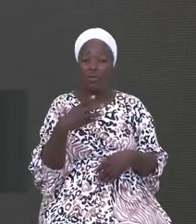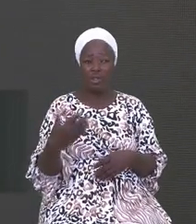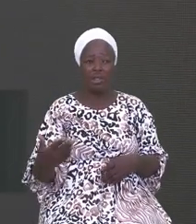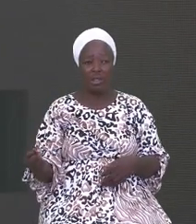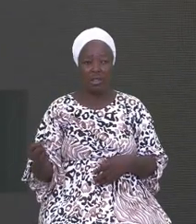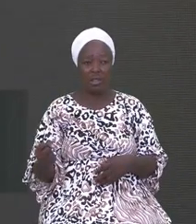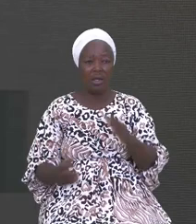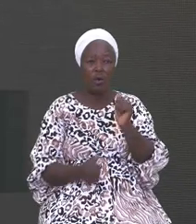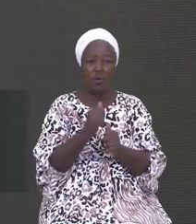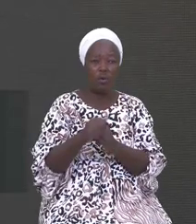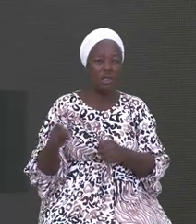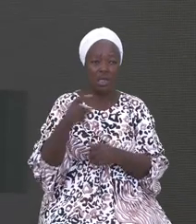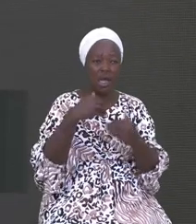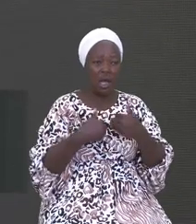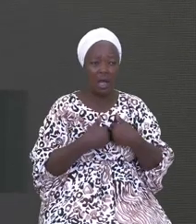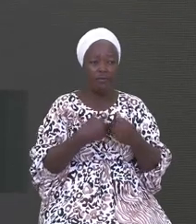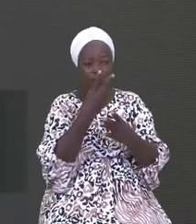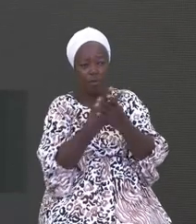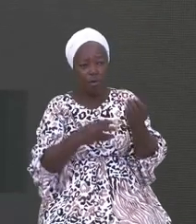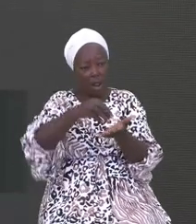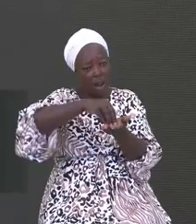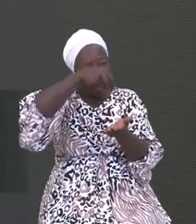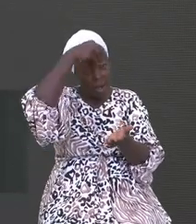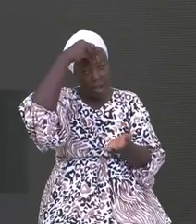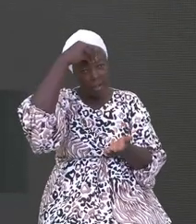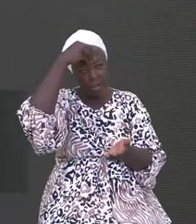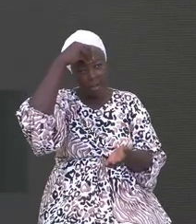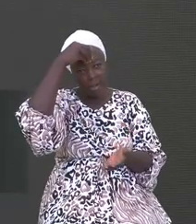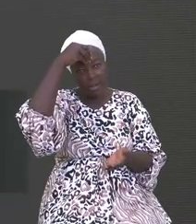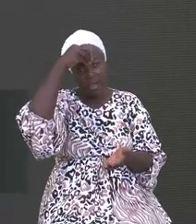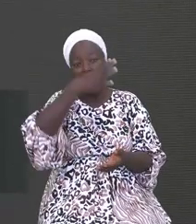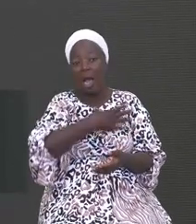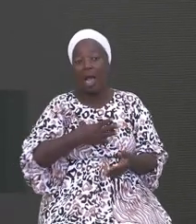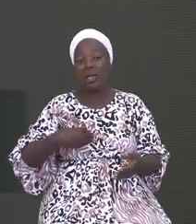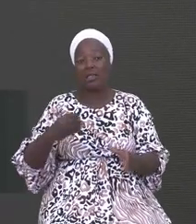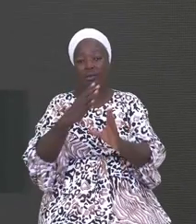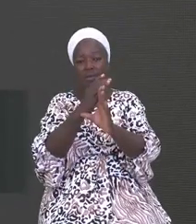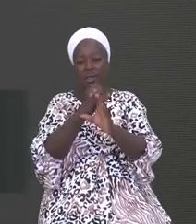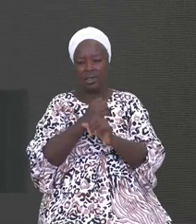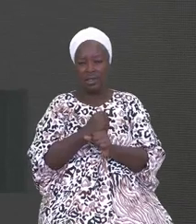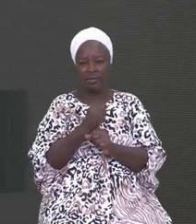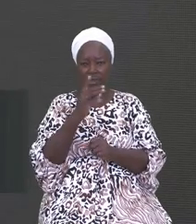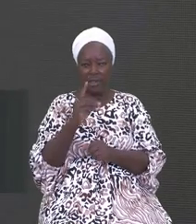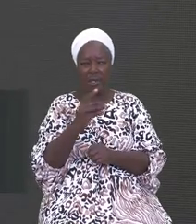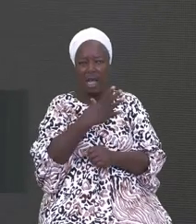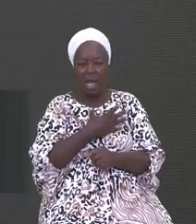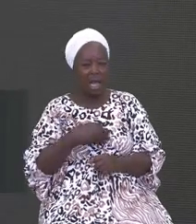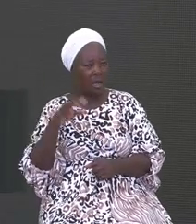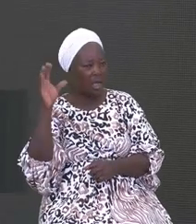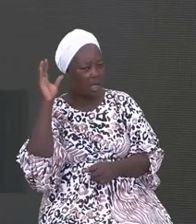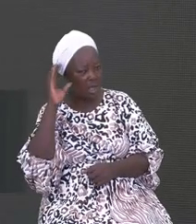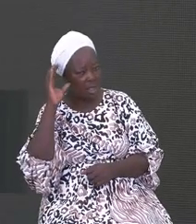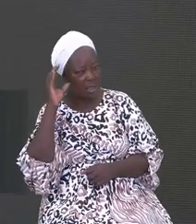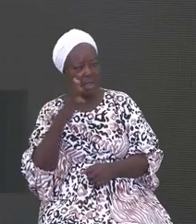things which ye have both learned and received and heard